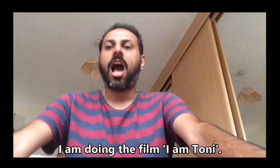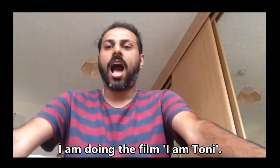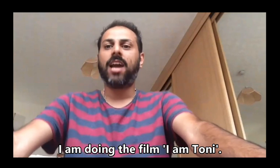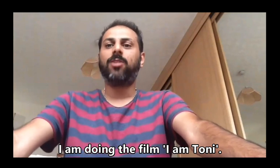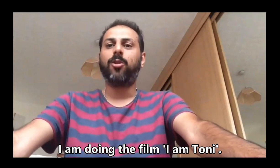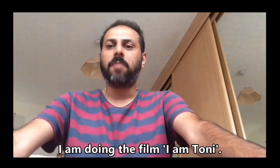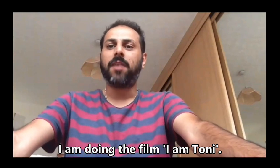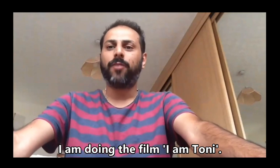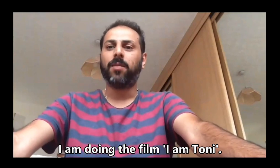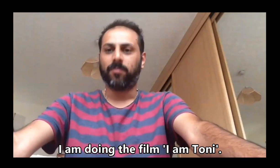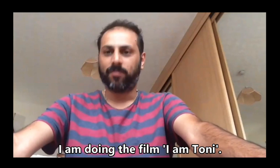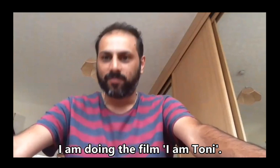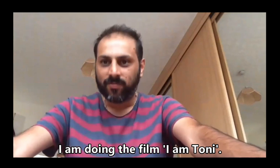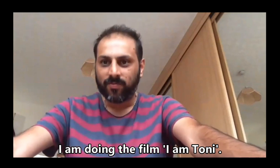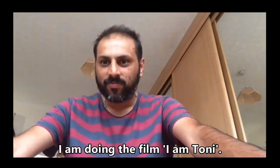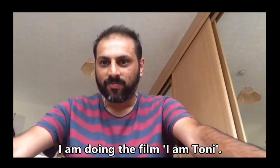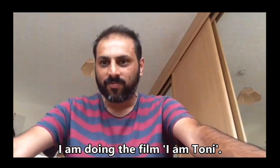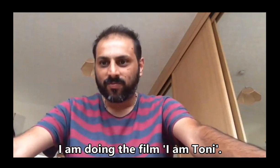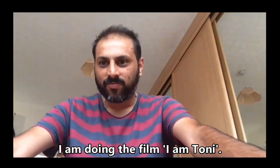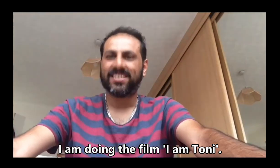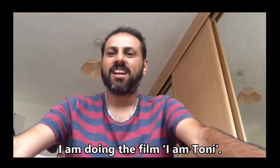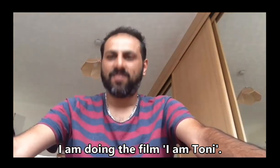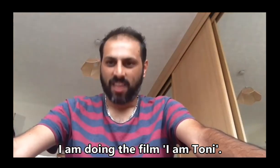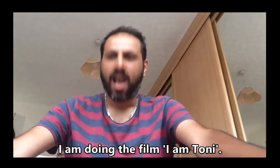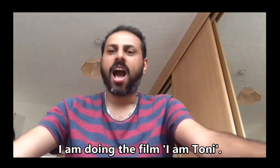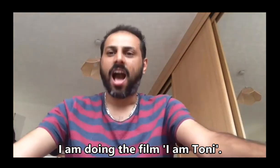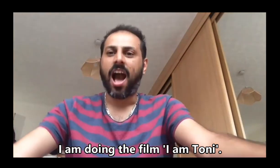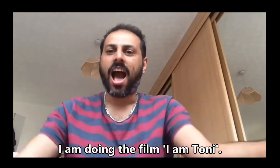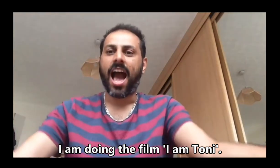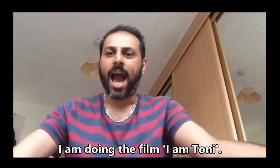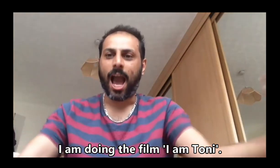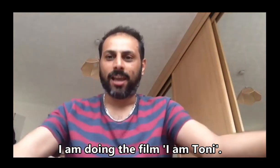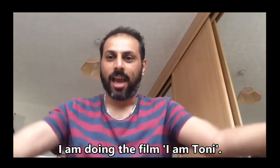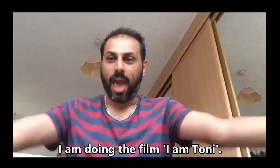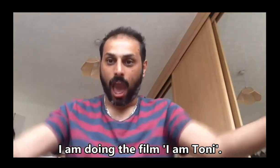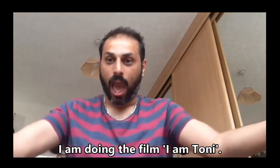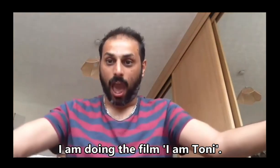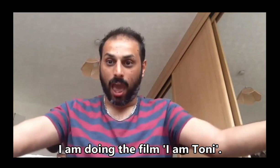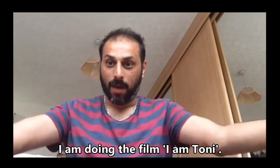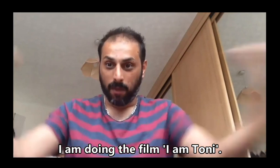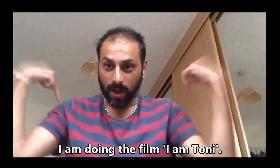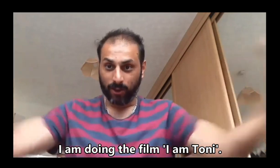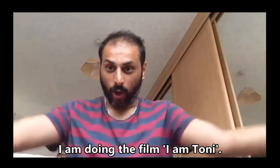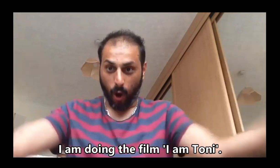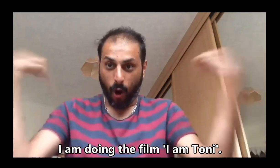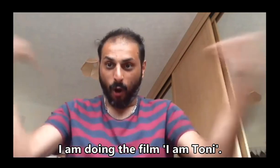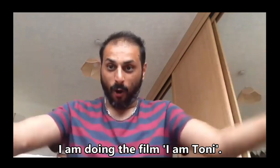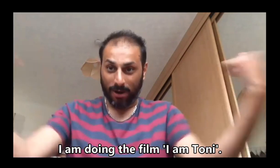I do my film. I am.